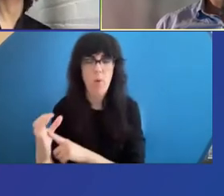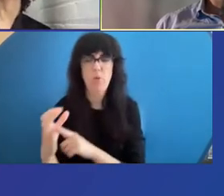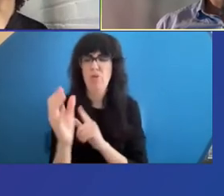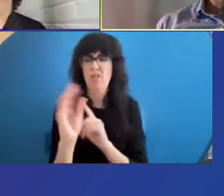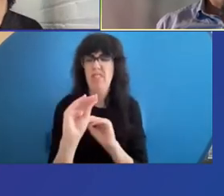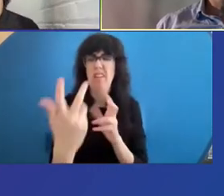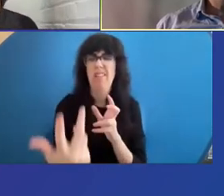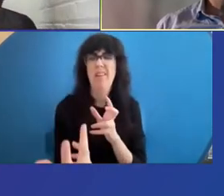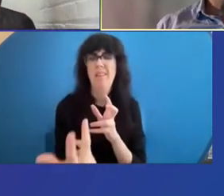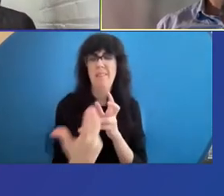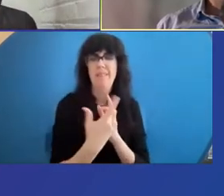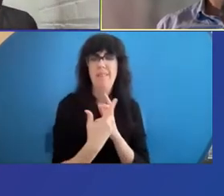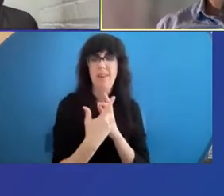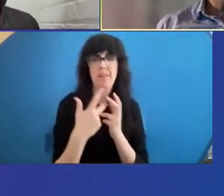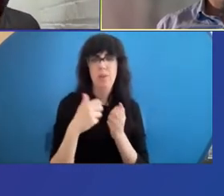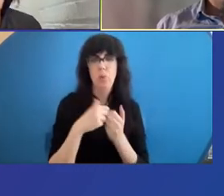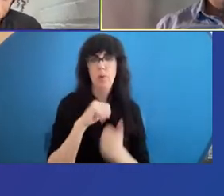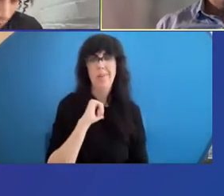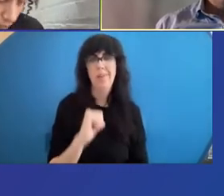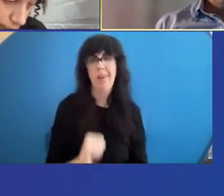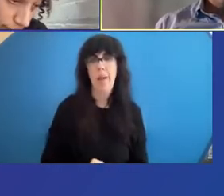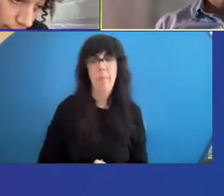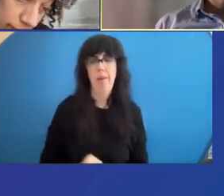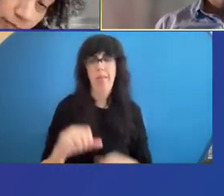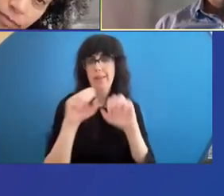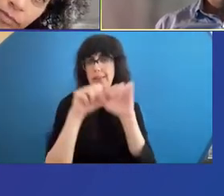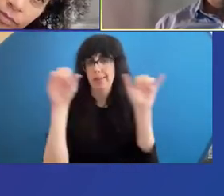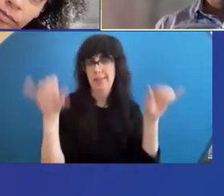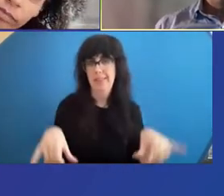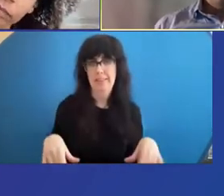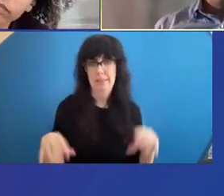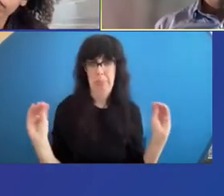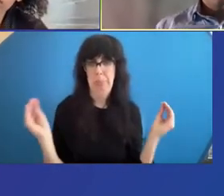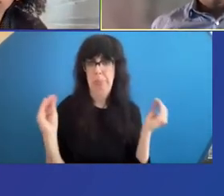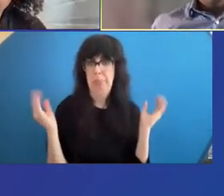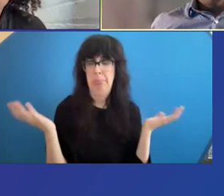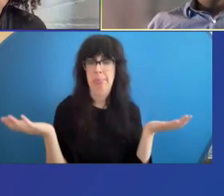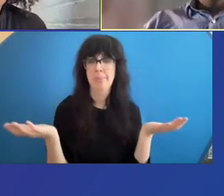in the capitalist system. And